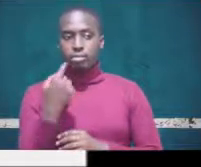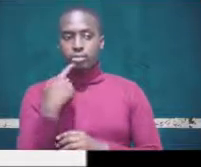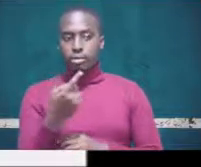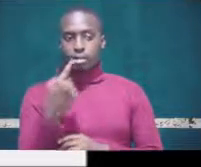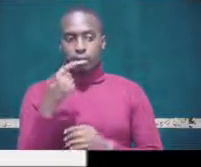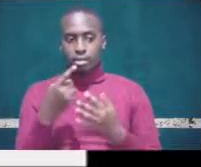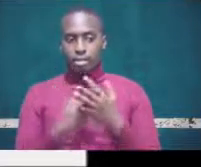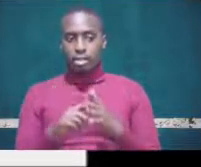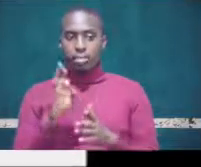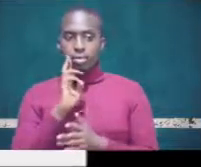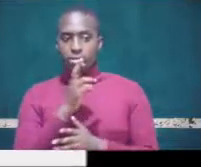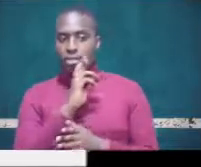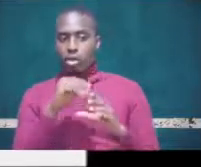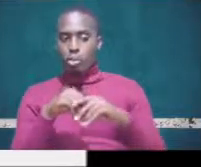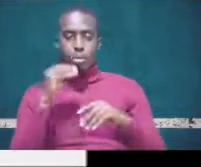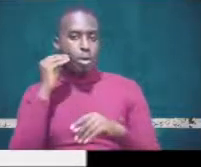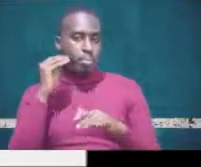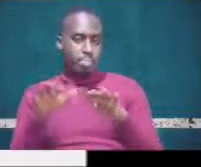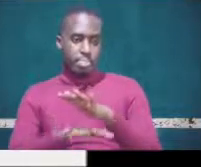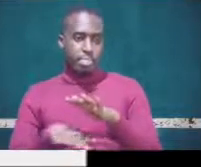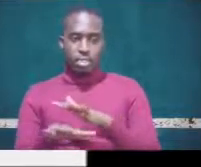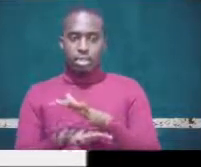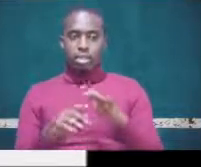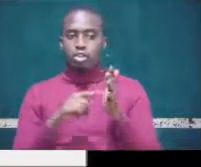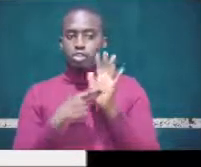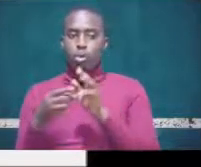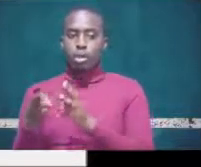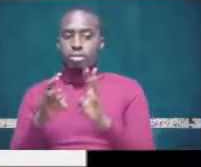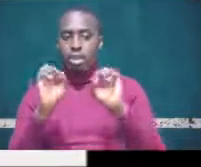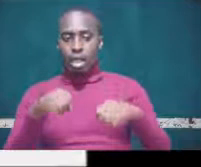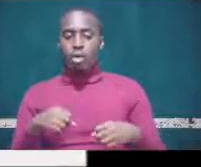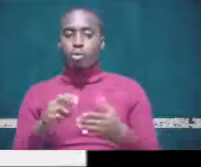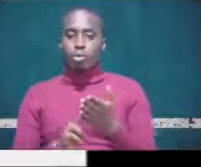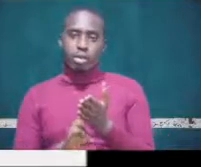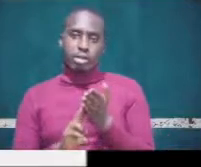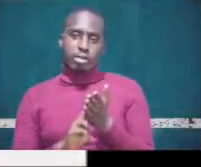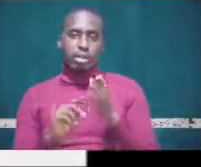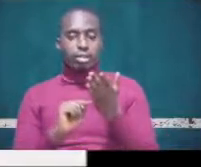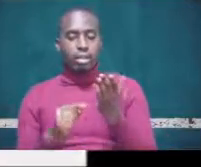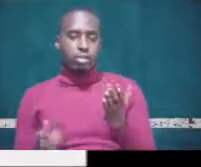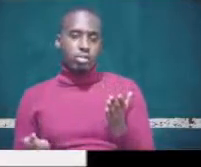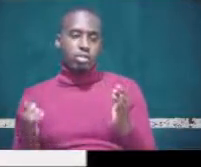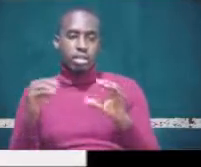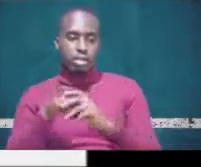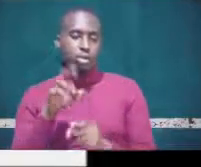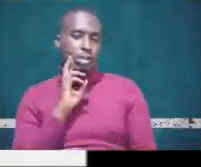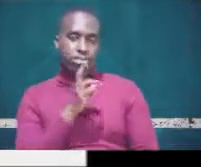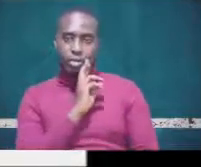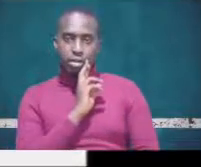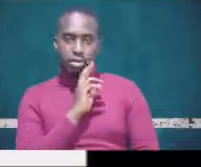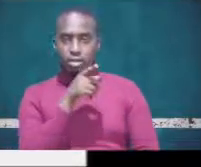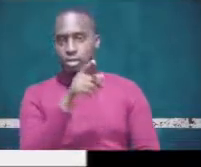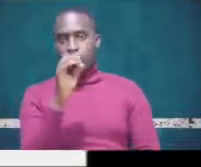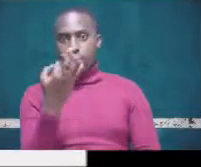up a restaurant in your home area. Show ways how you would apply technology in your restaurant. So those